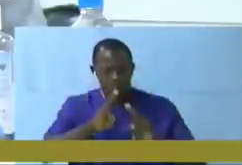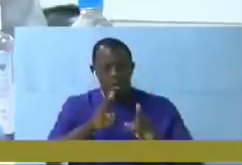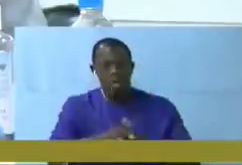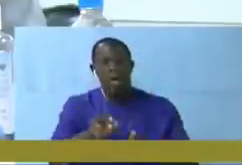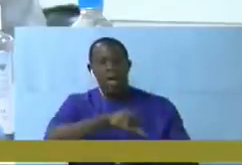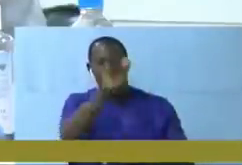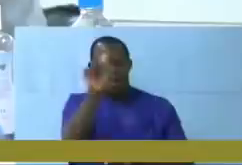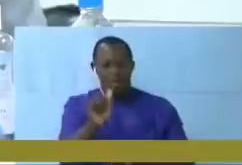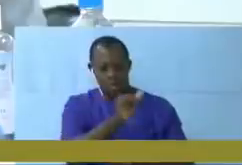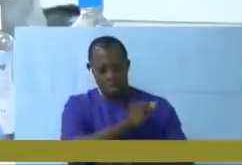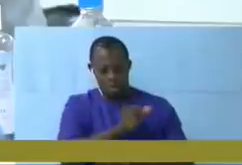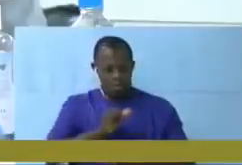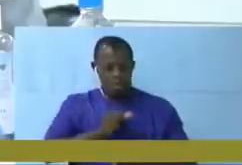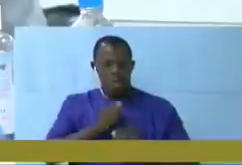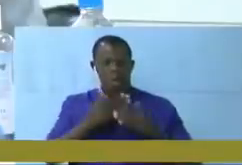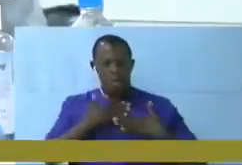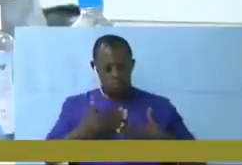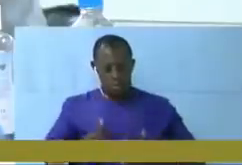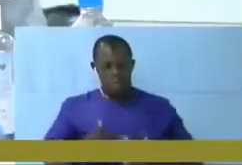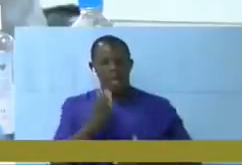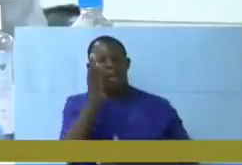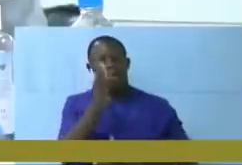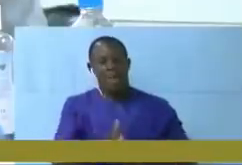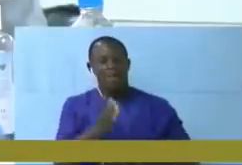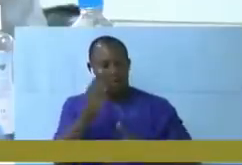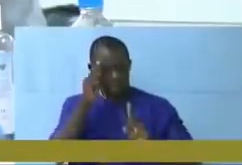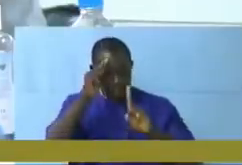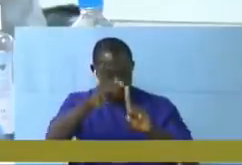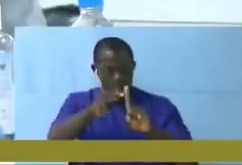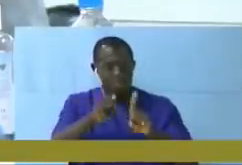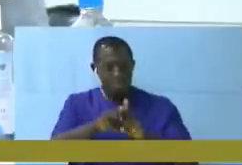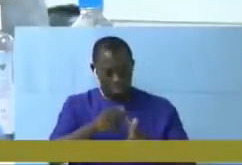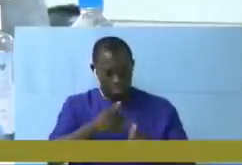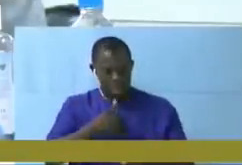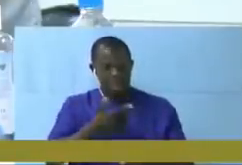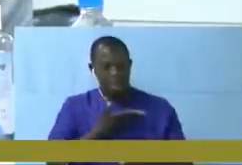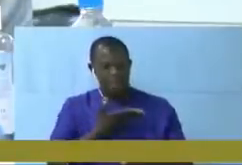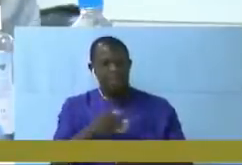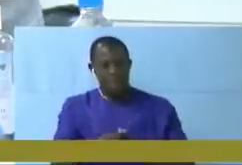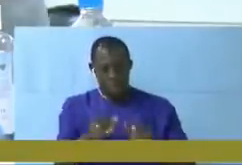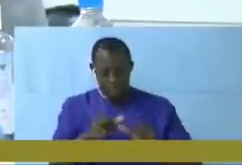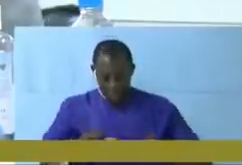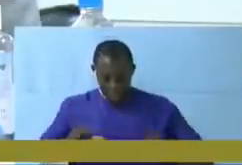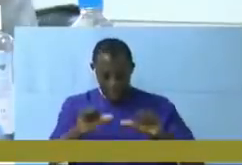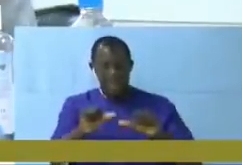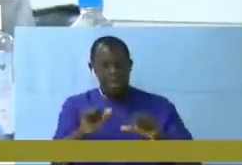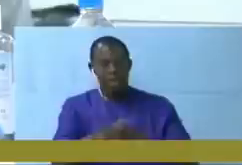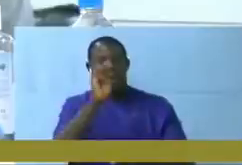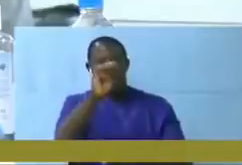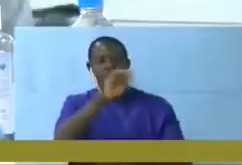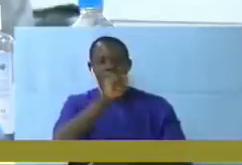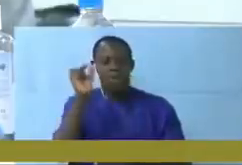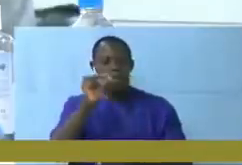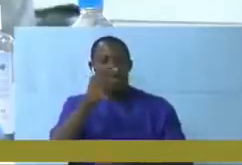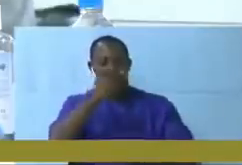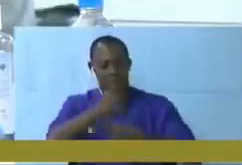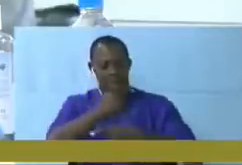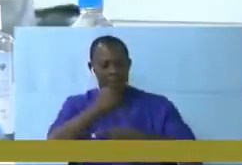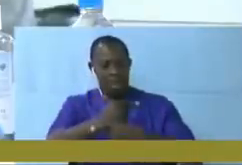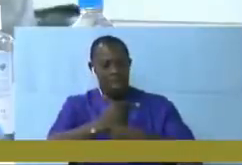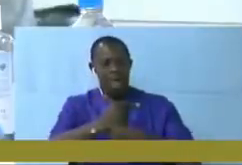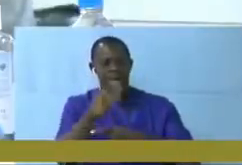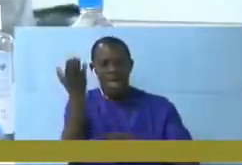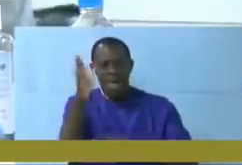and our human rights obligations. In fact, I have a folder called the Gambia where I put everything Gambia related in there.